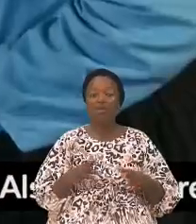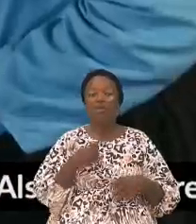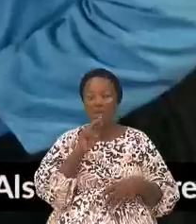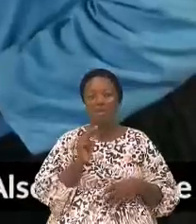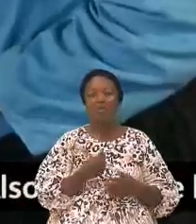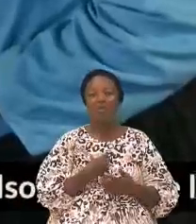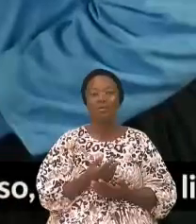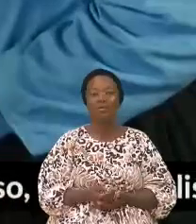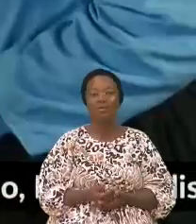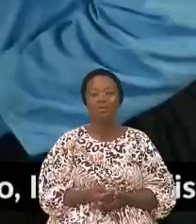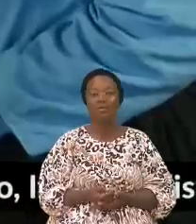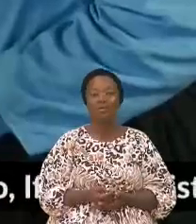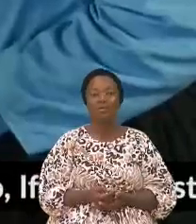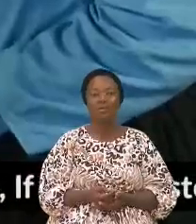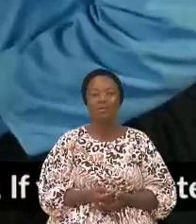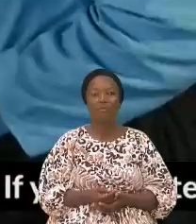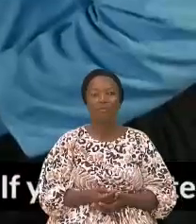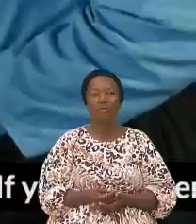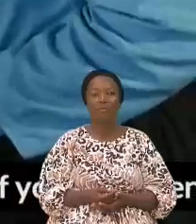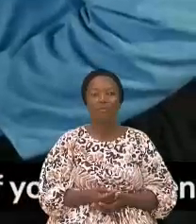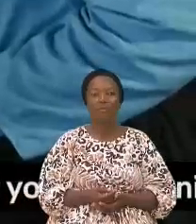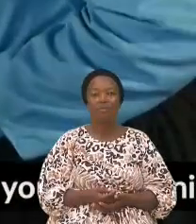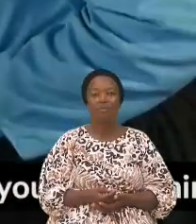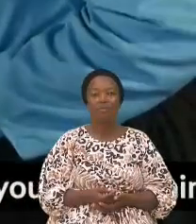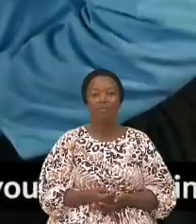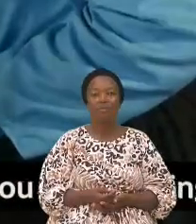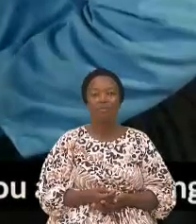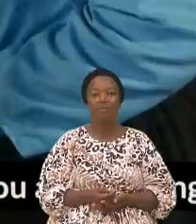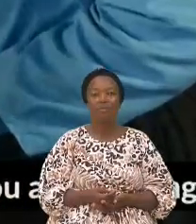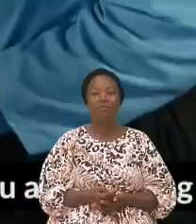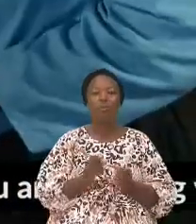On the left hand, if you are finished, wave your hand.